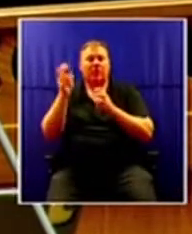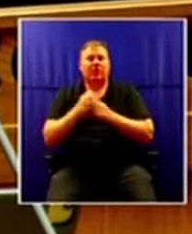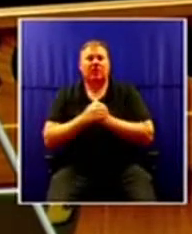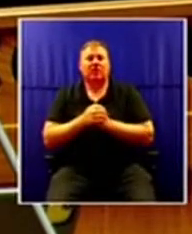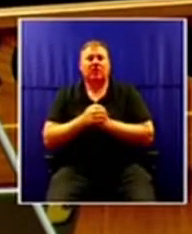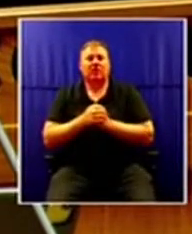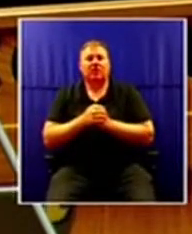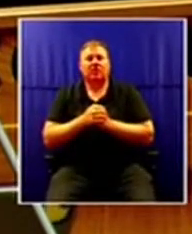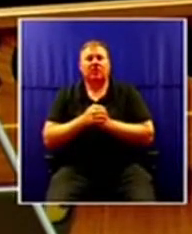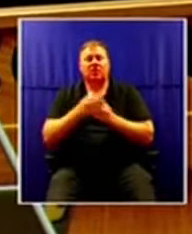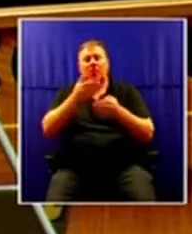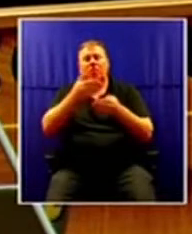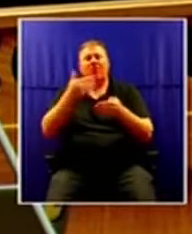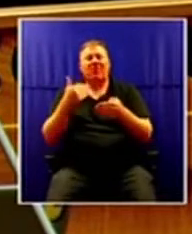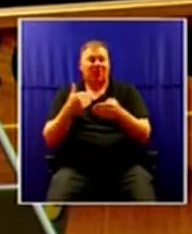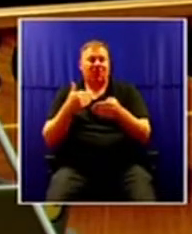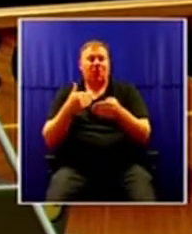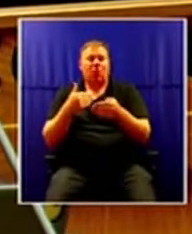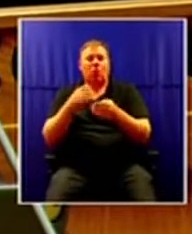pre-COVID periods,